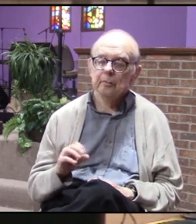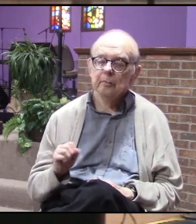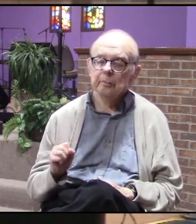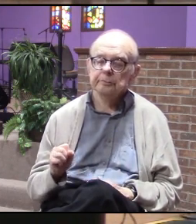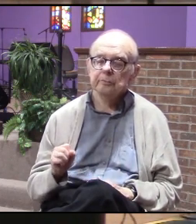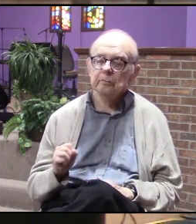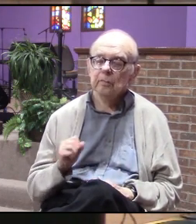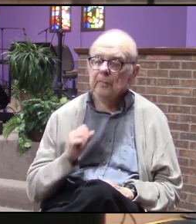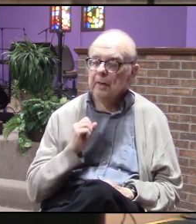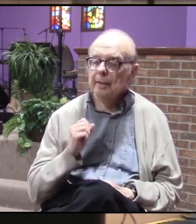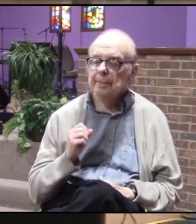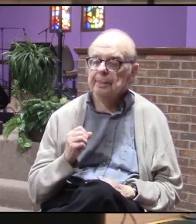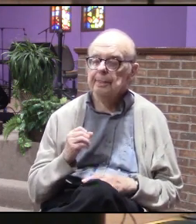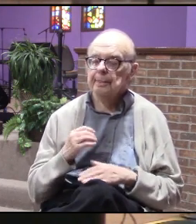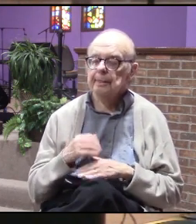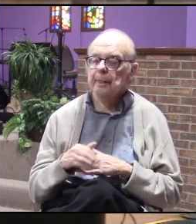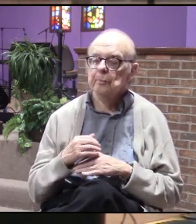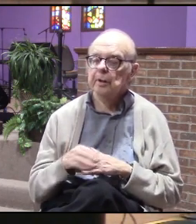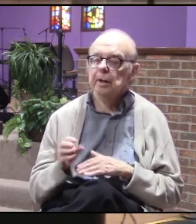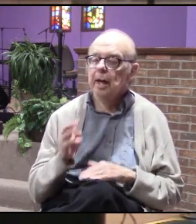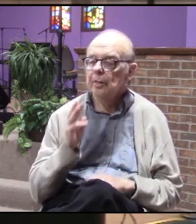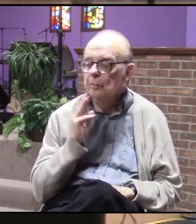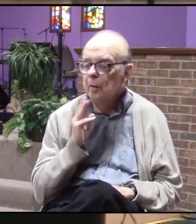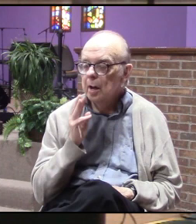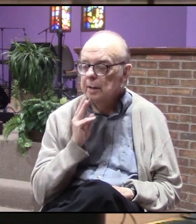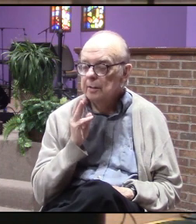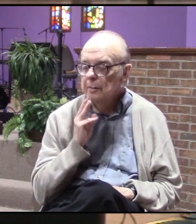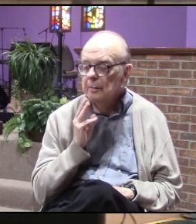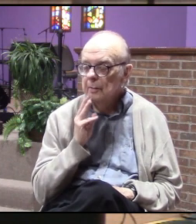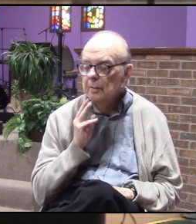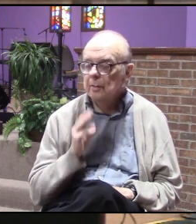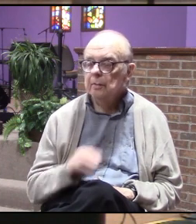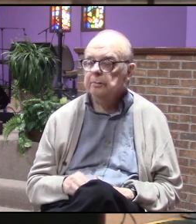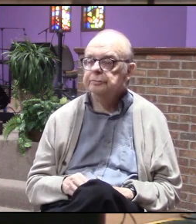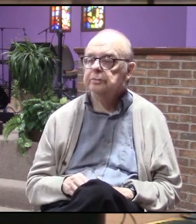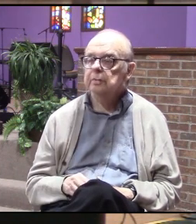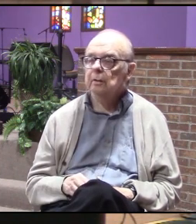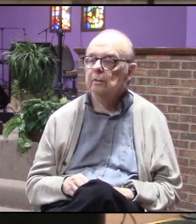gentlemen, is the bread and the wine.